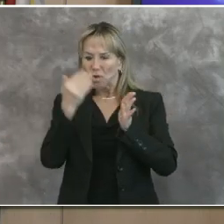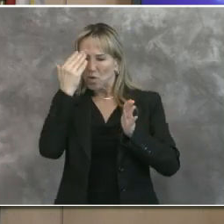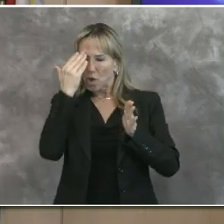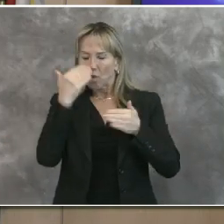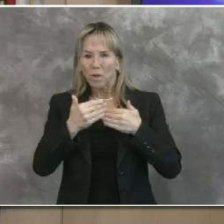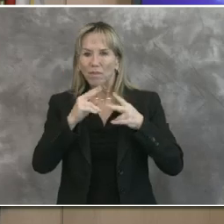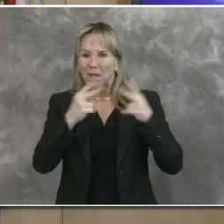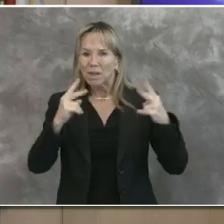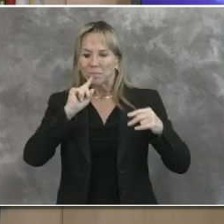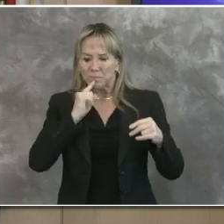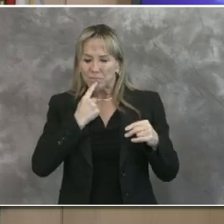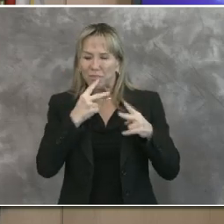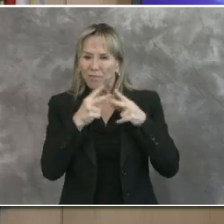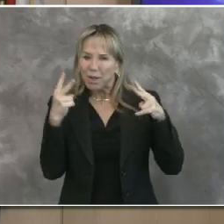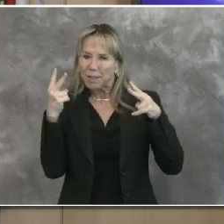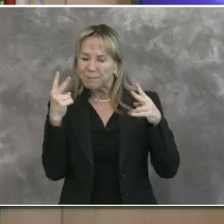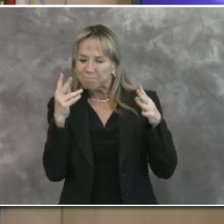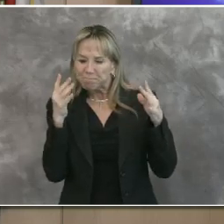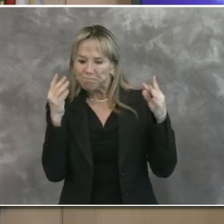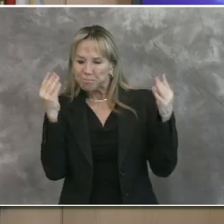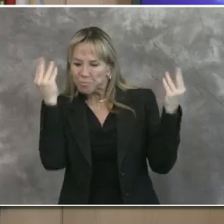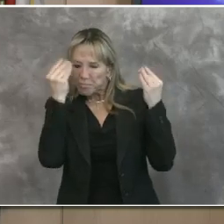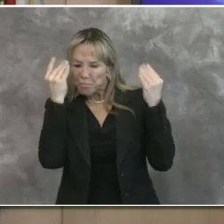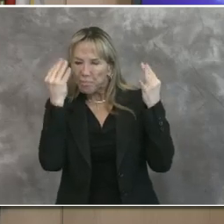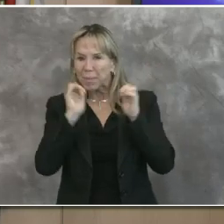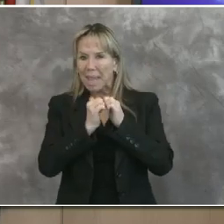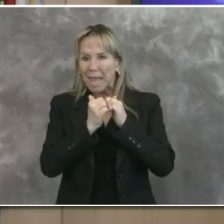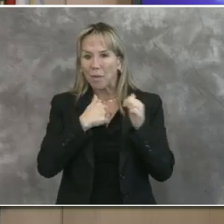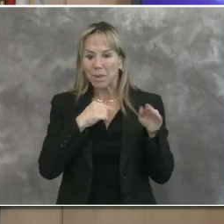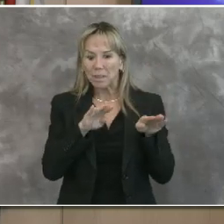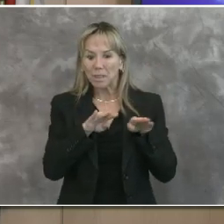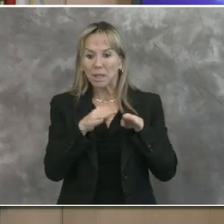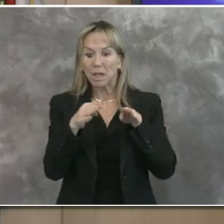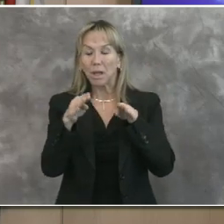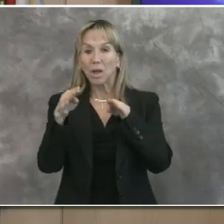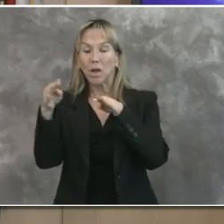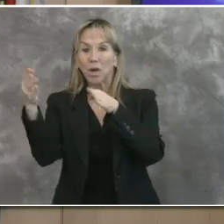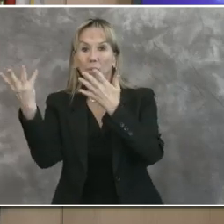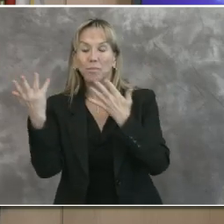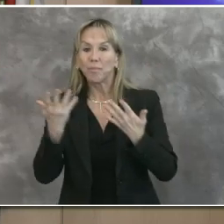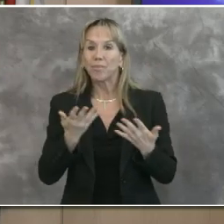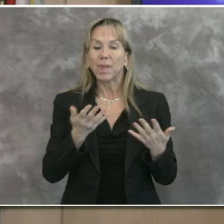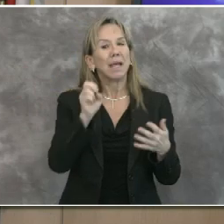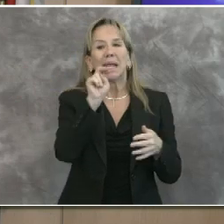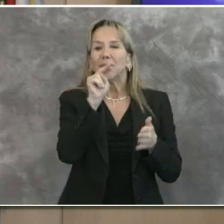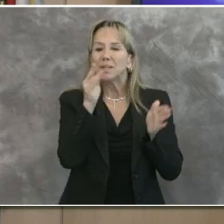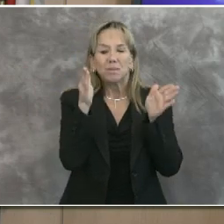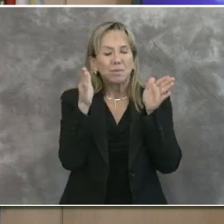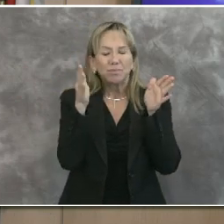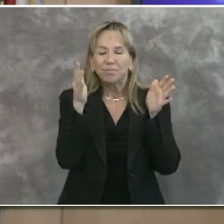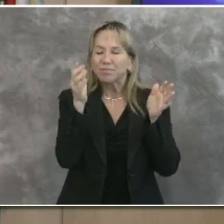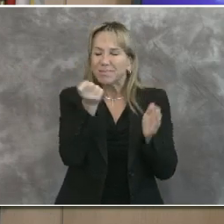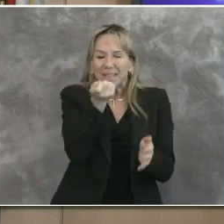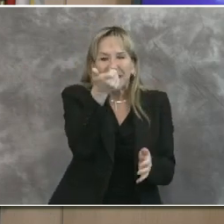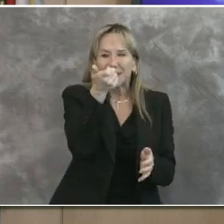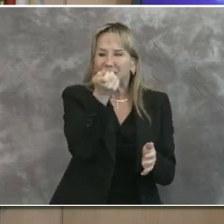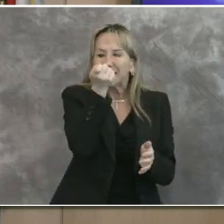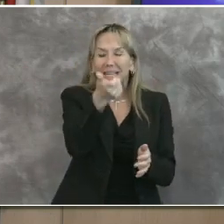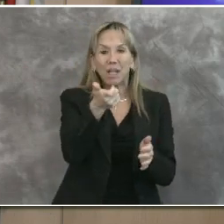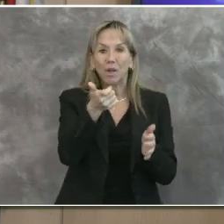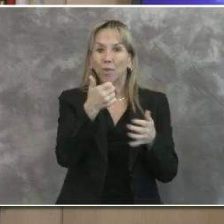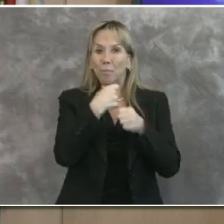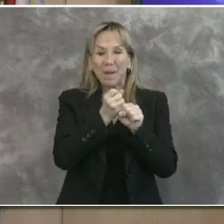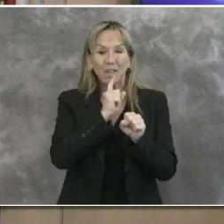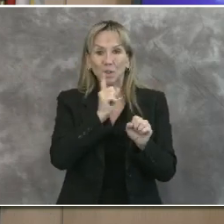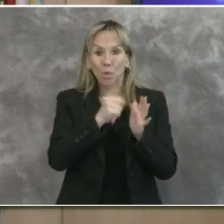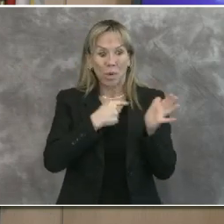very thorough, and we have to be very thoughtful in how, as we ease out of some of these, even with small steps, that it does not trigger